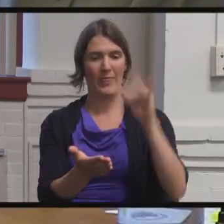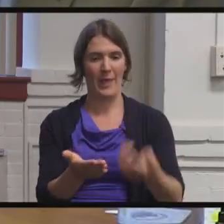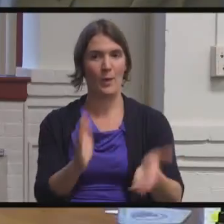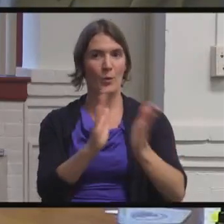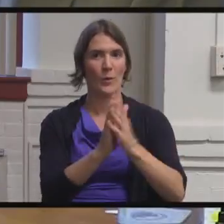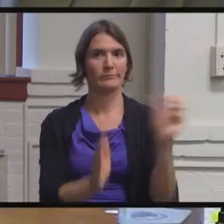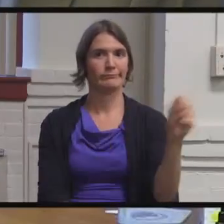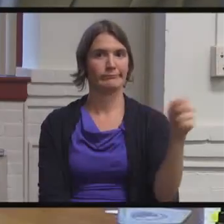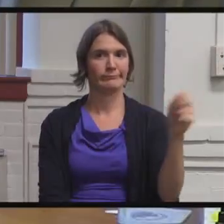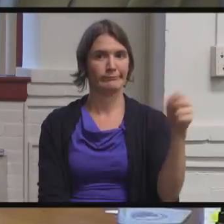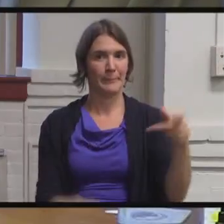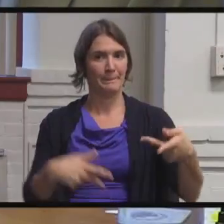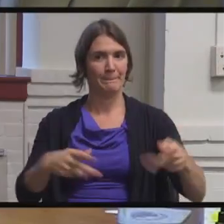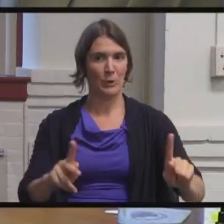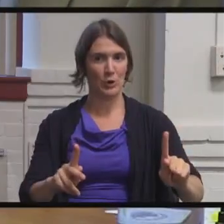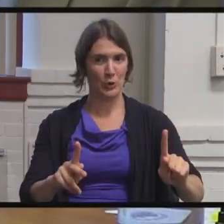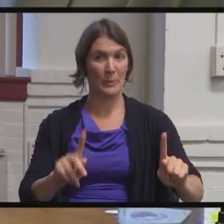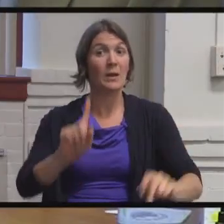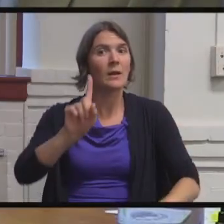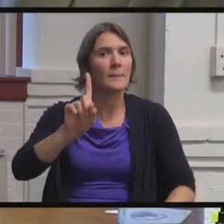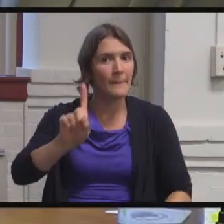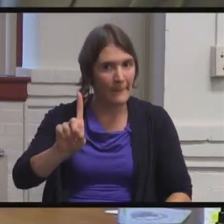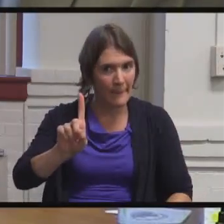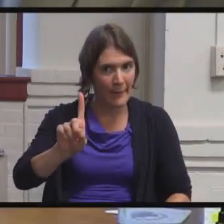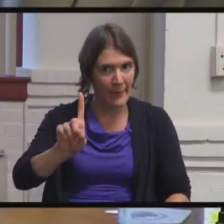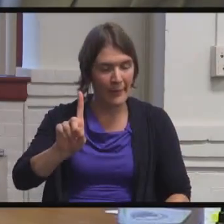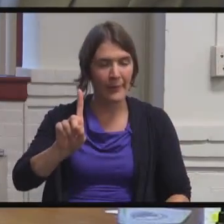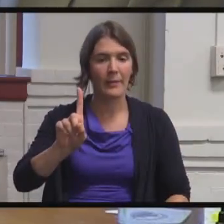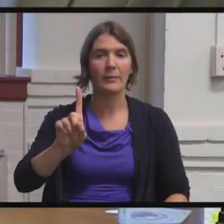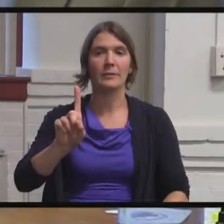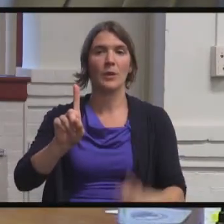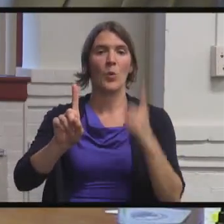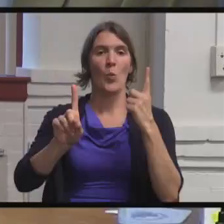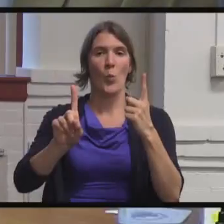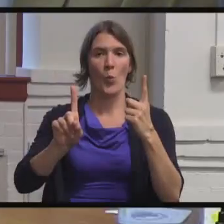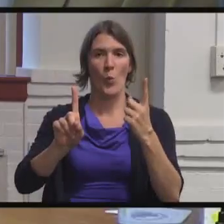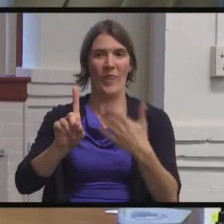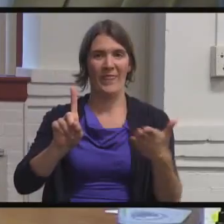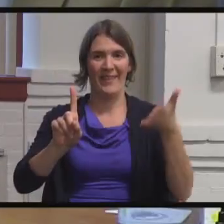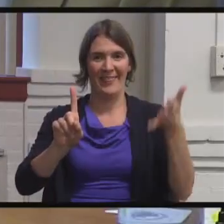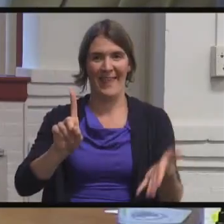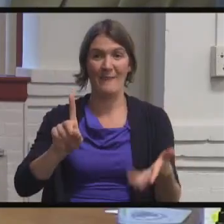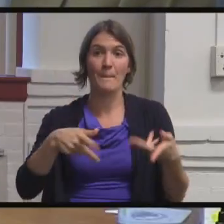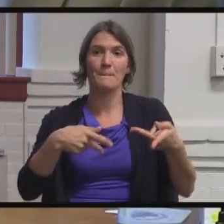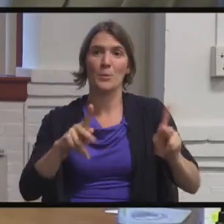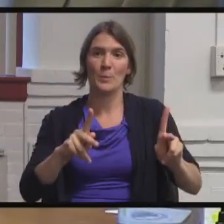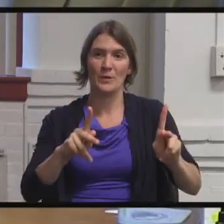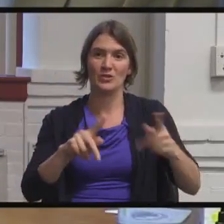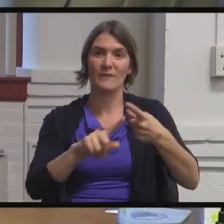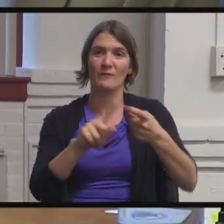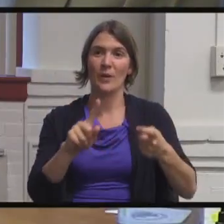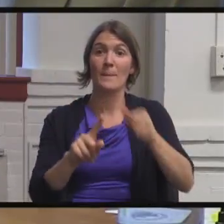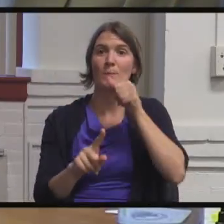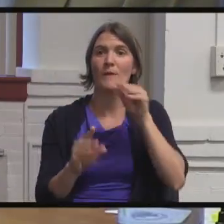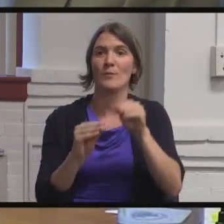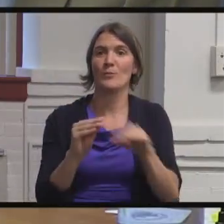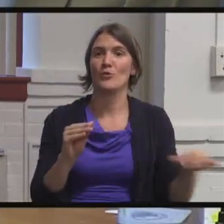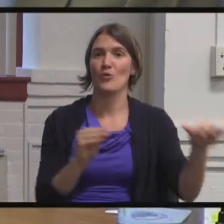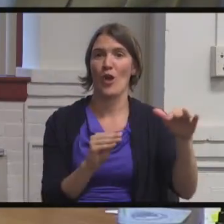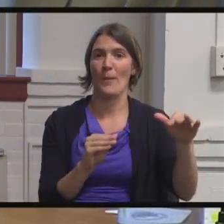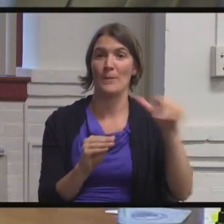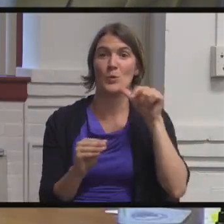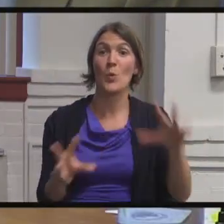requested special event permit, subject to one remaining issue, which is the permission of the private property owner